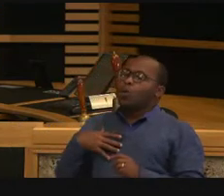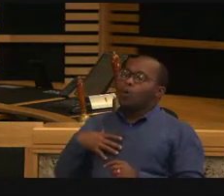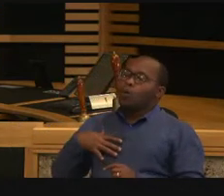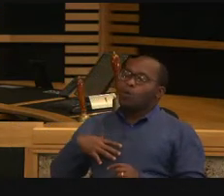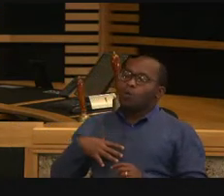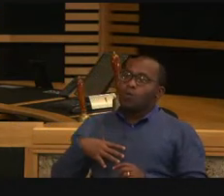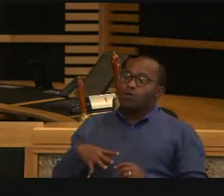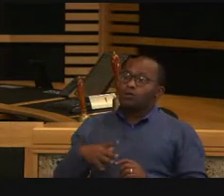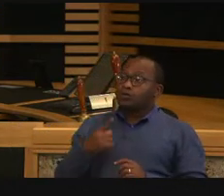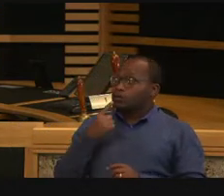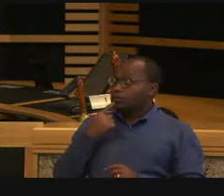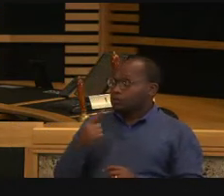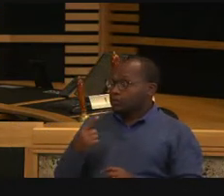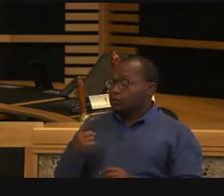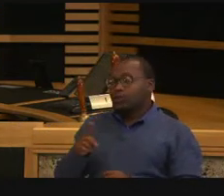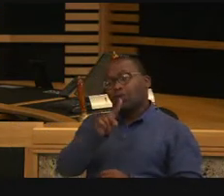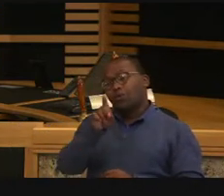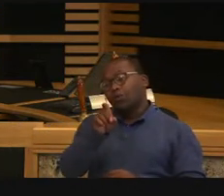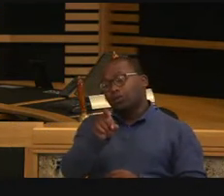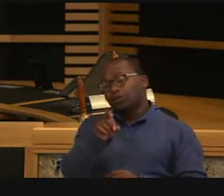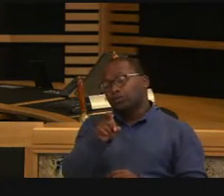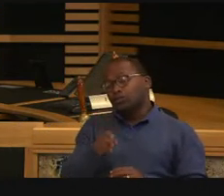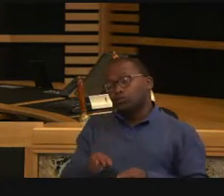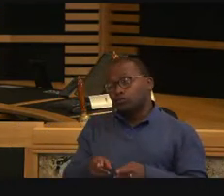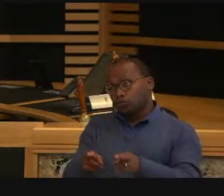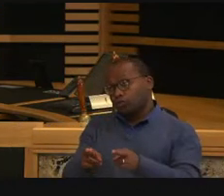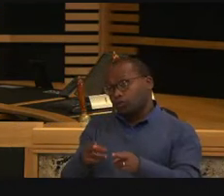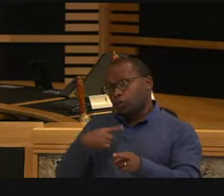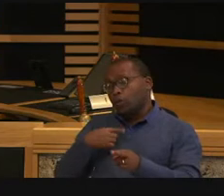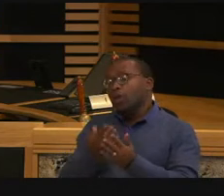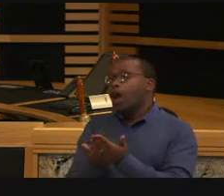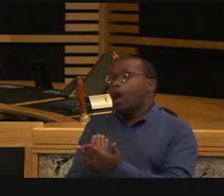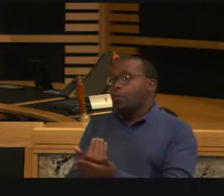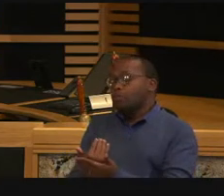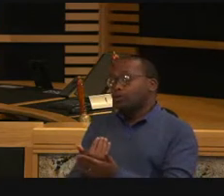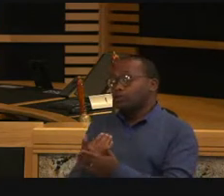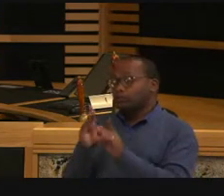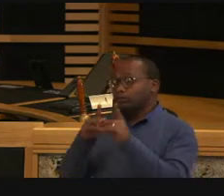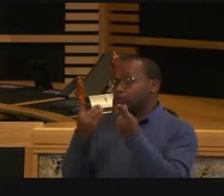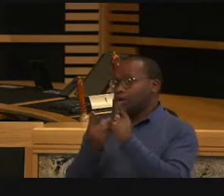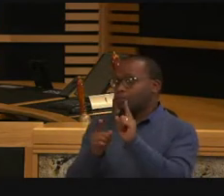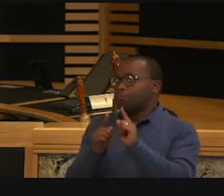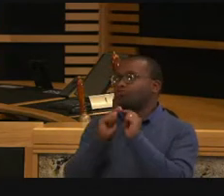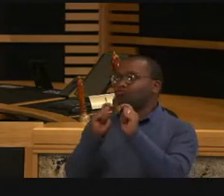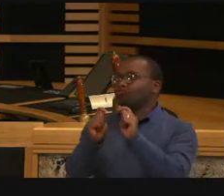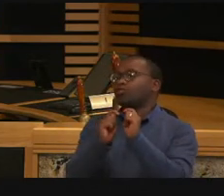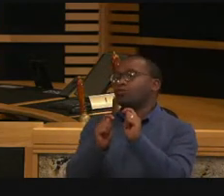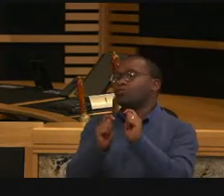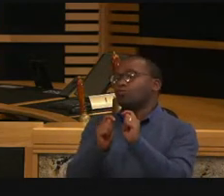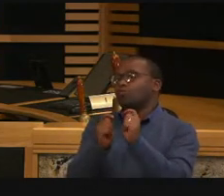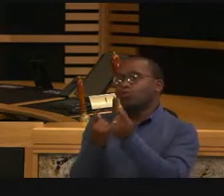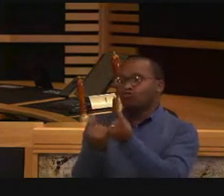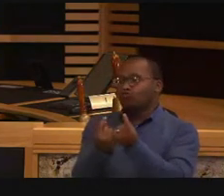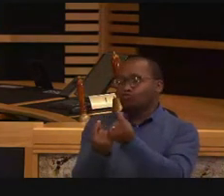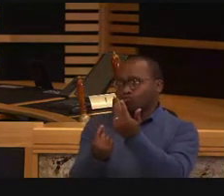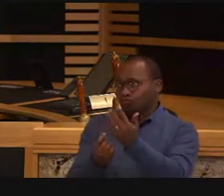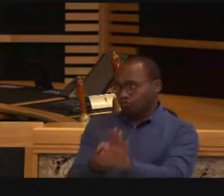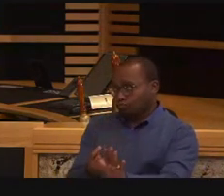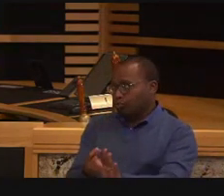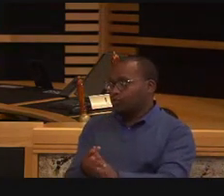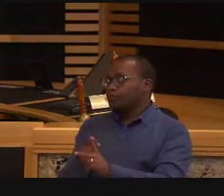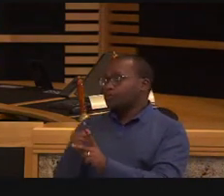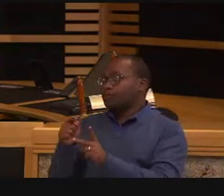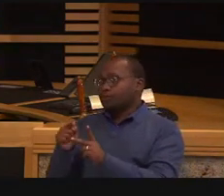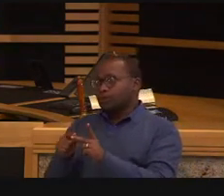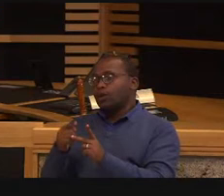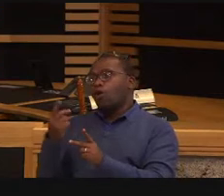roads, I think we appreciate the work that the Department of Transport has done, and also appreciate the work that will be done to a